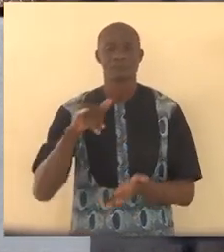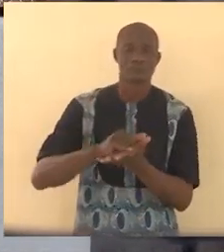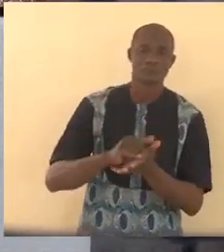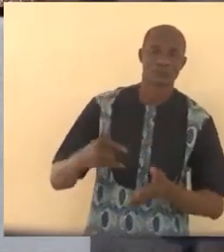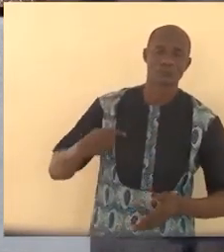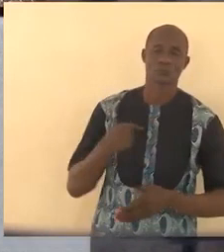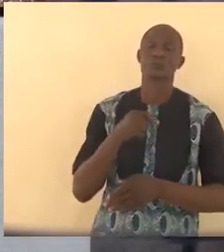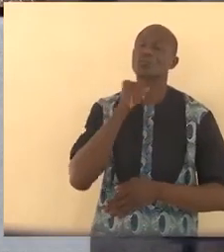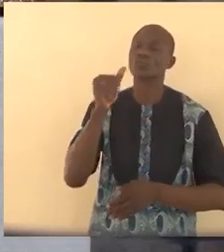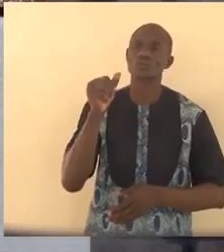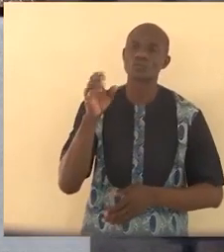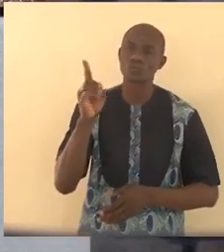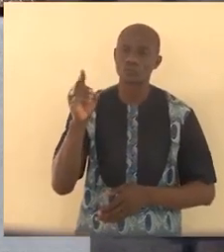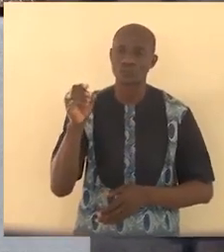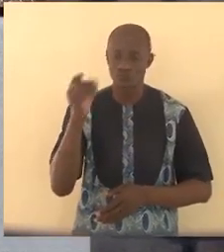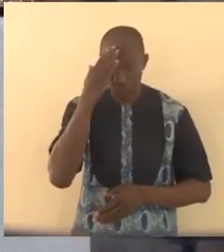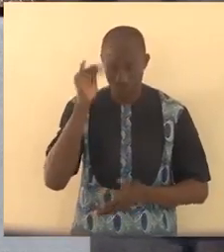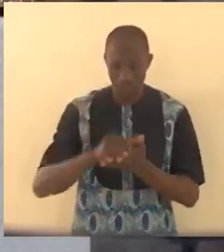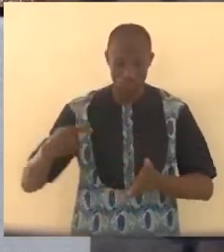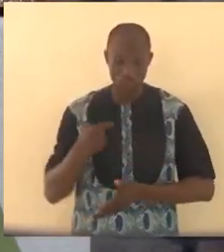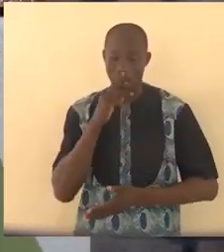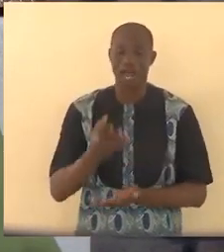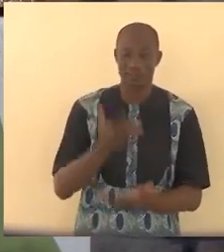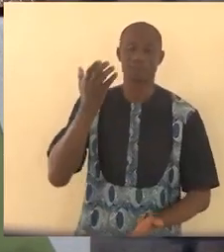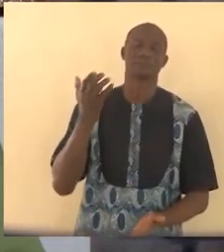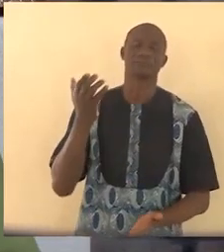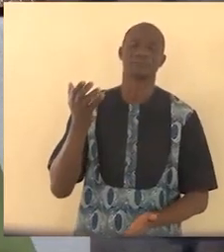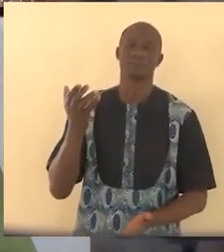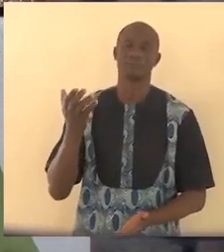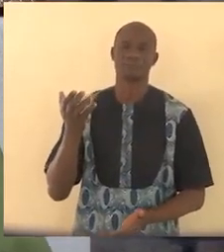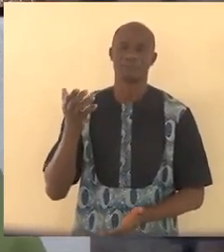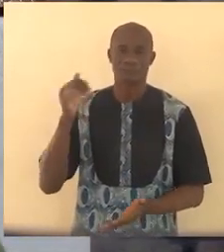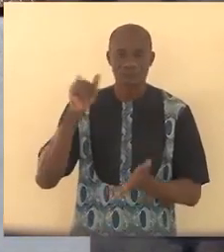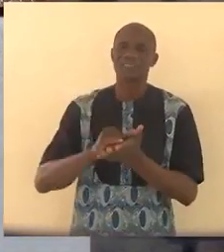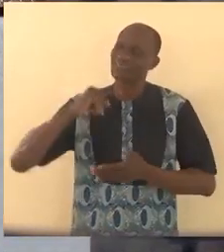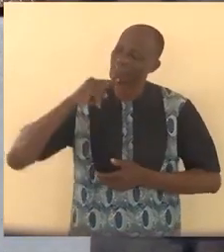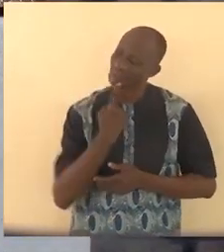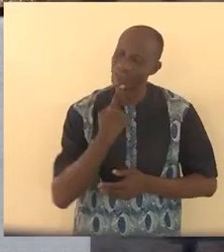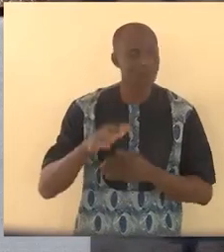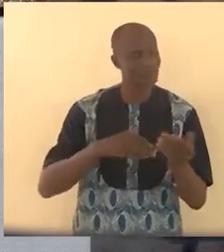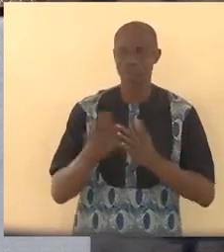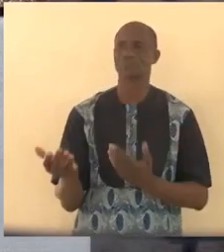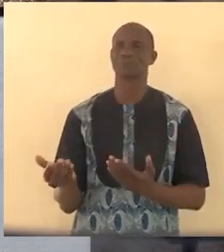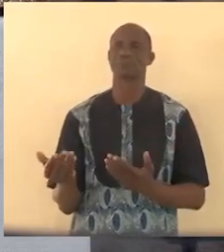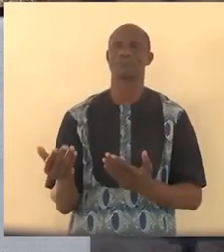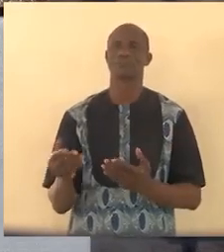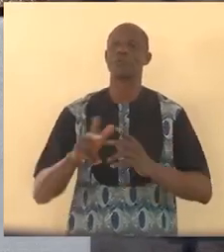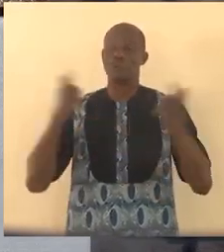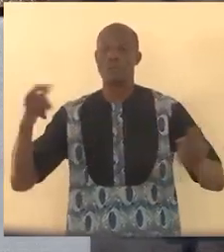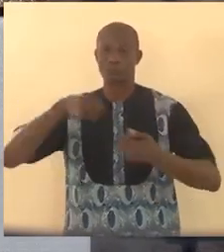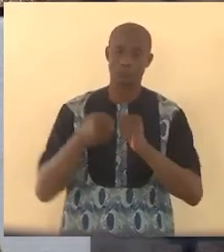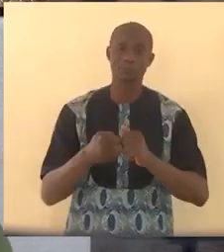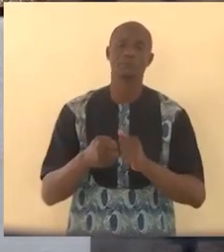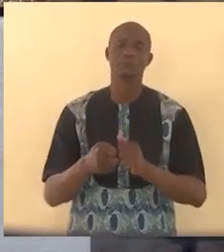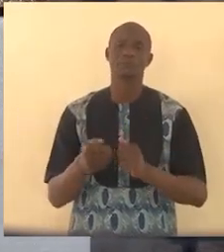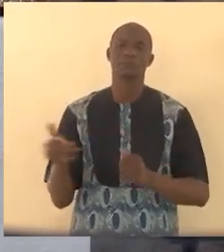the problem is that we do not know that we are rich. We do not know that we are well off. And that's a serious issue. One of the biggest problems today is that